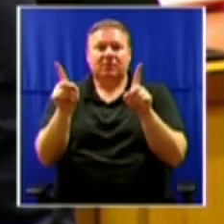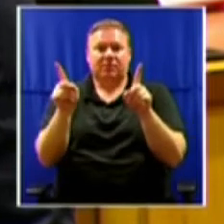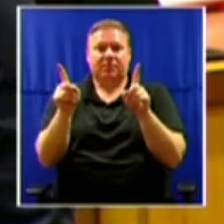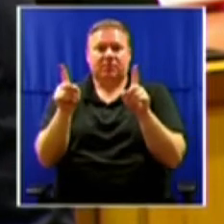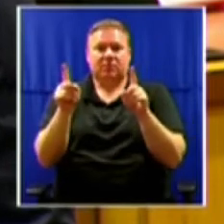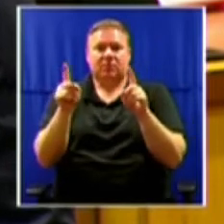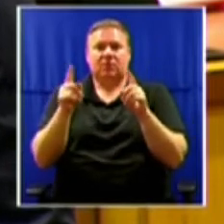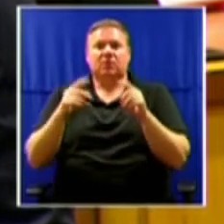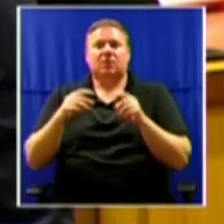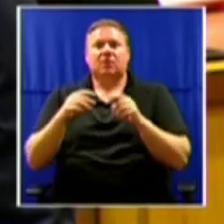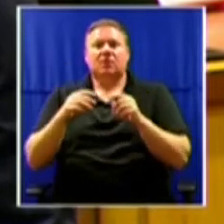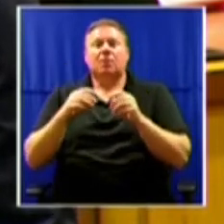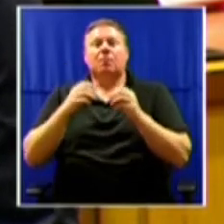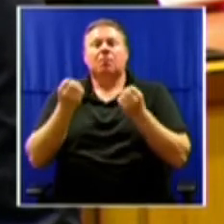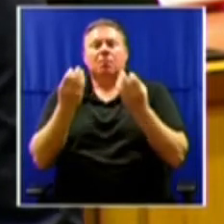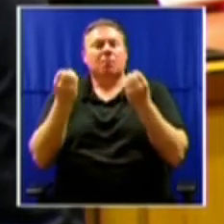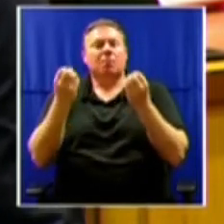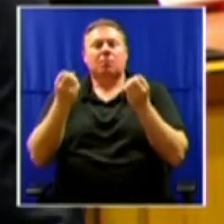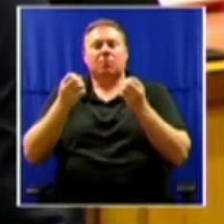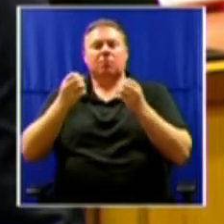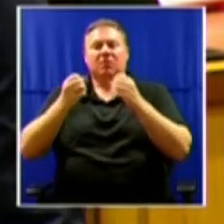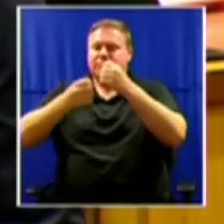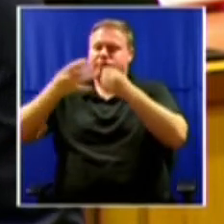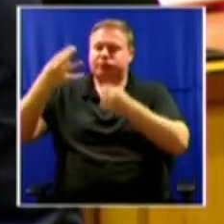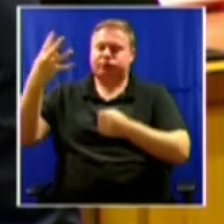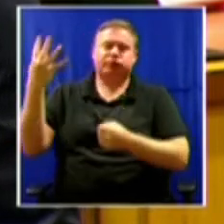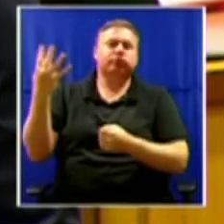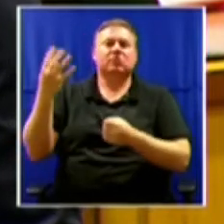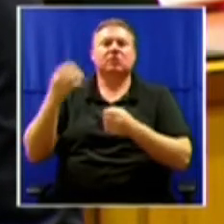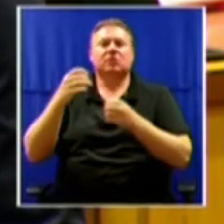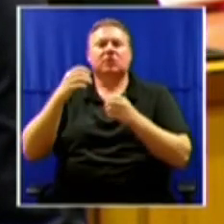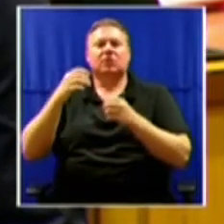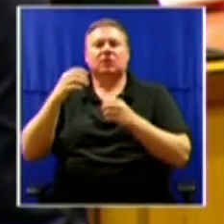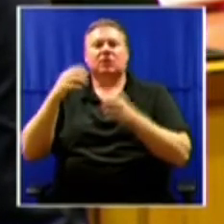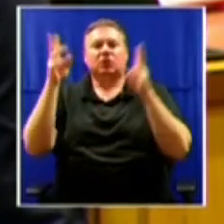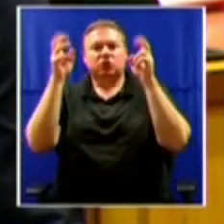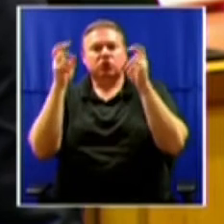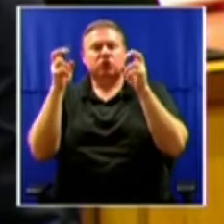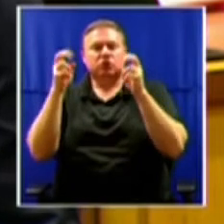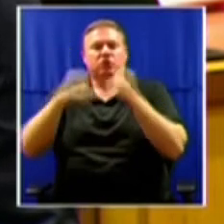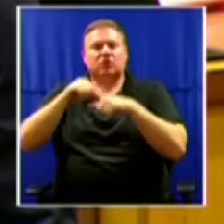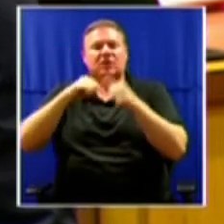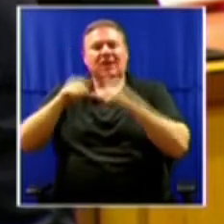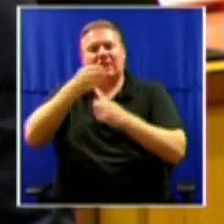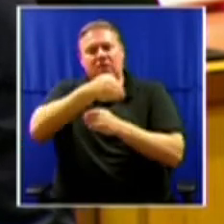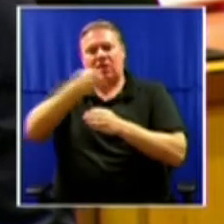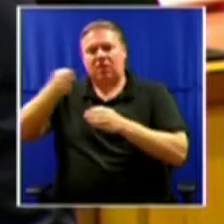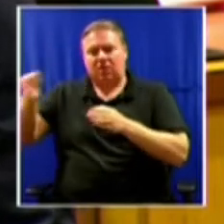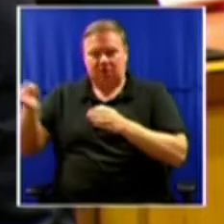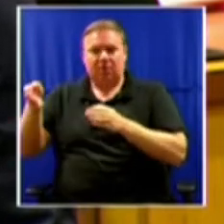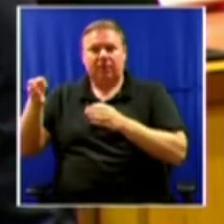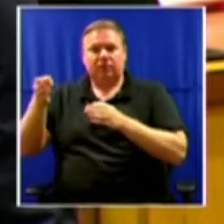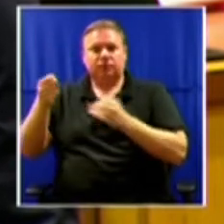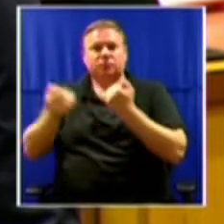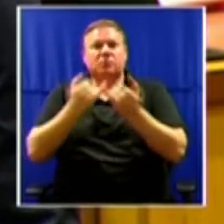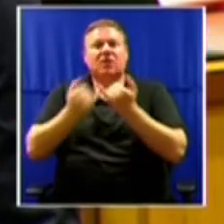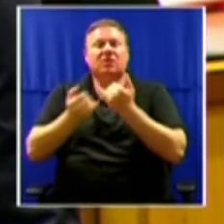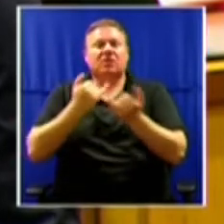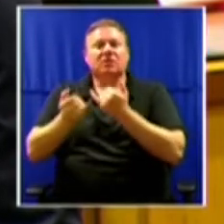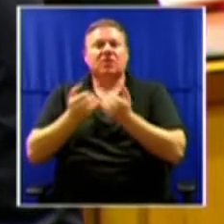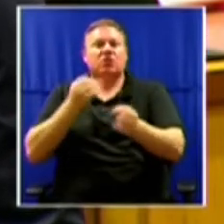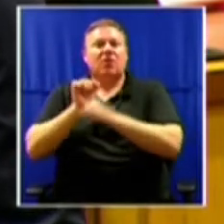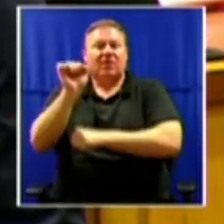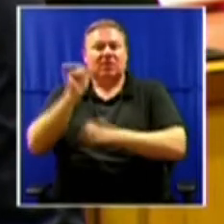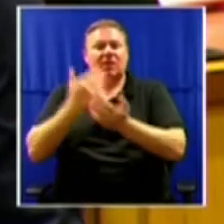factors in our society that leads to sexual offenses, repeat offending can happen due to other